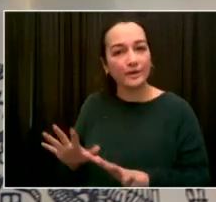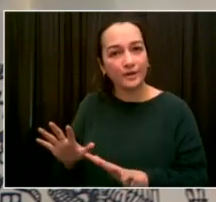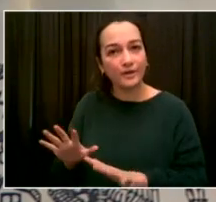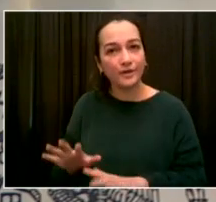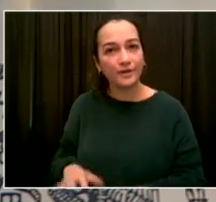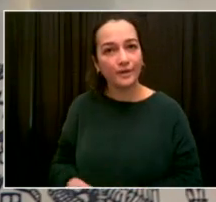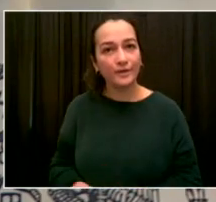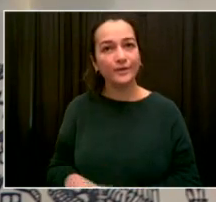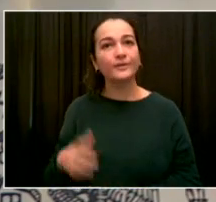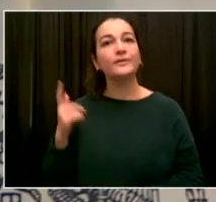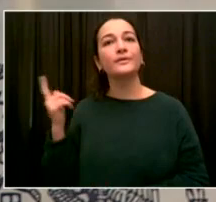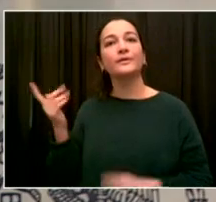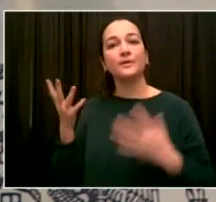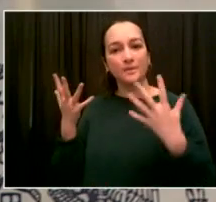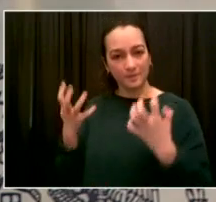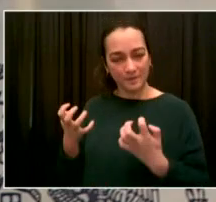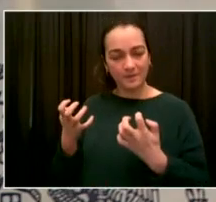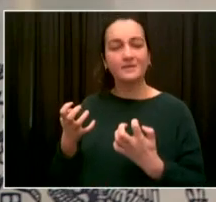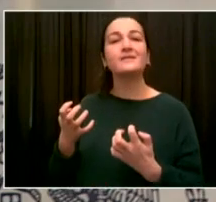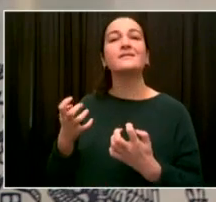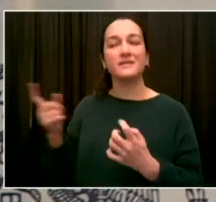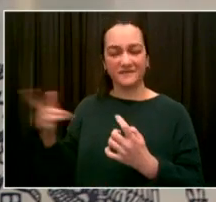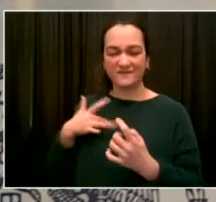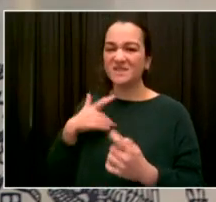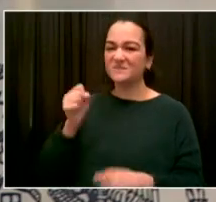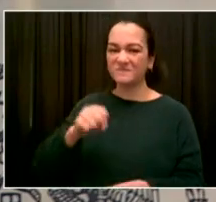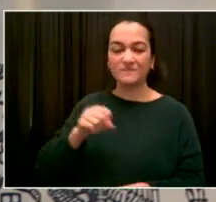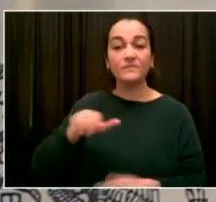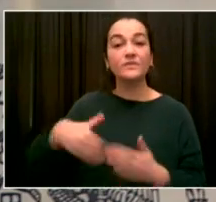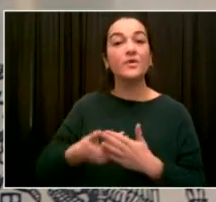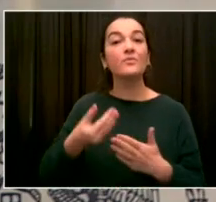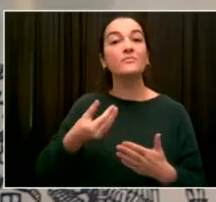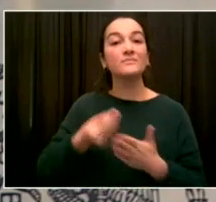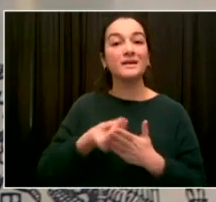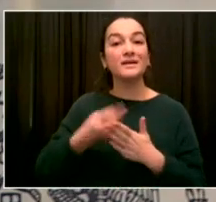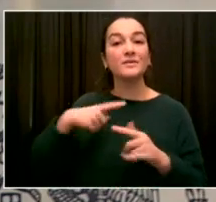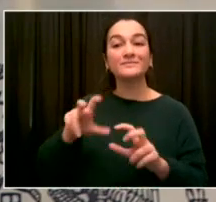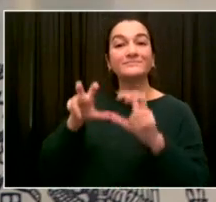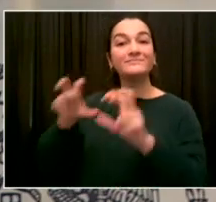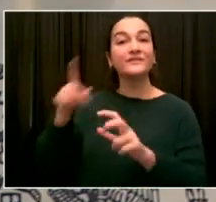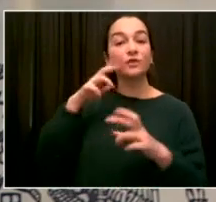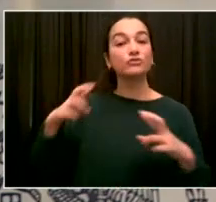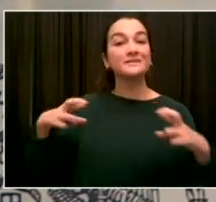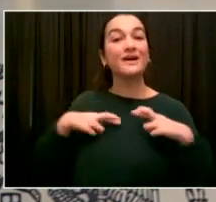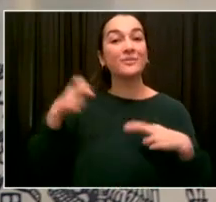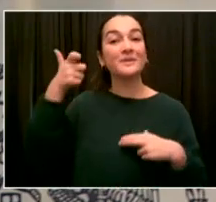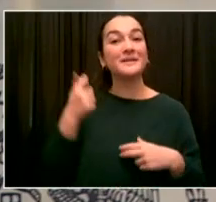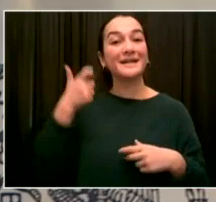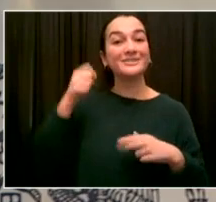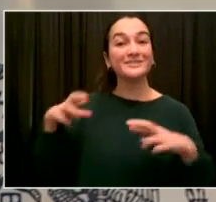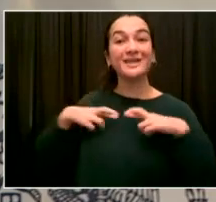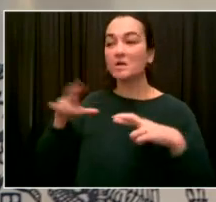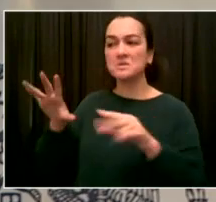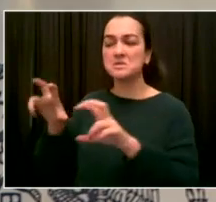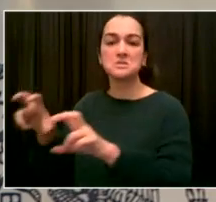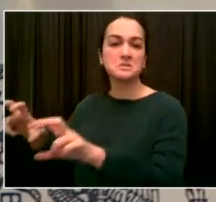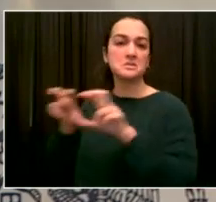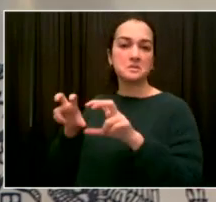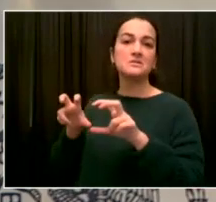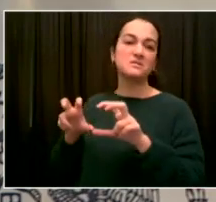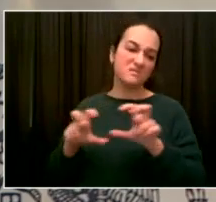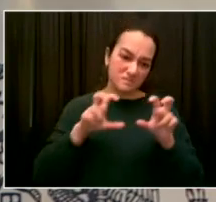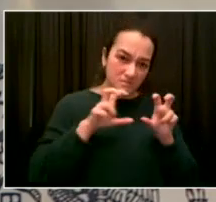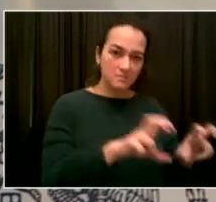from him about what this new law today will mean here and all over the nation, all over the world. My pleasure to introduce the founder